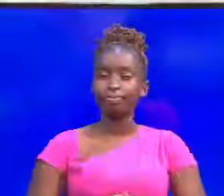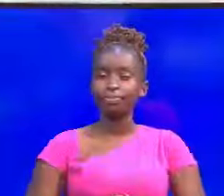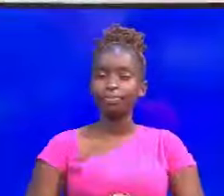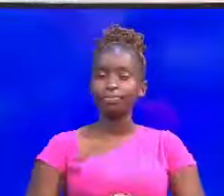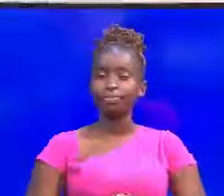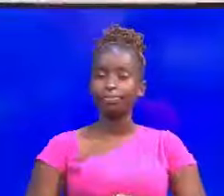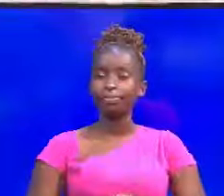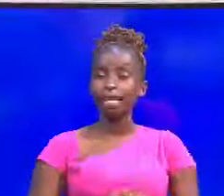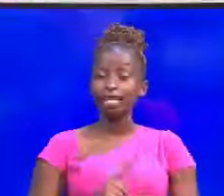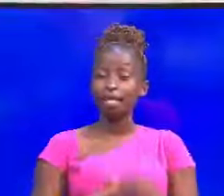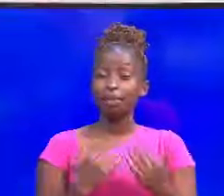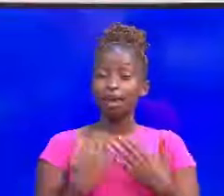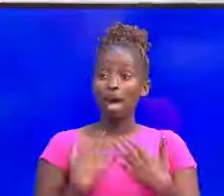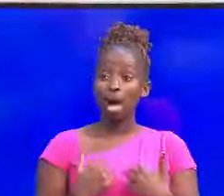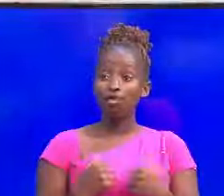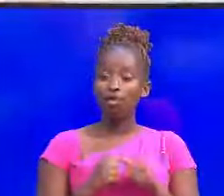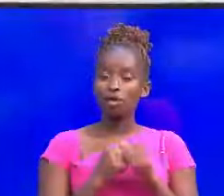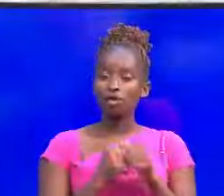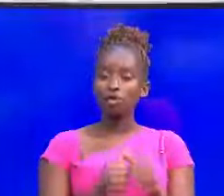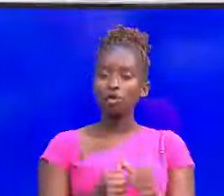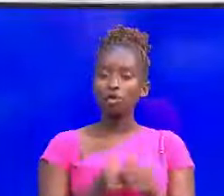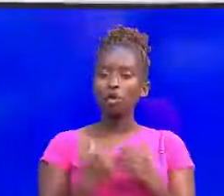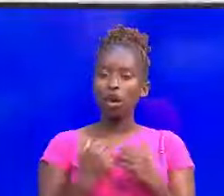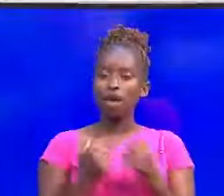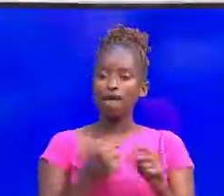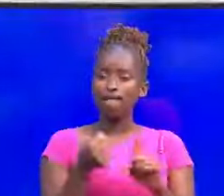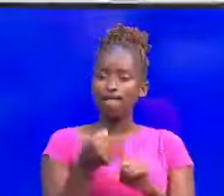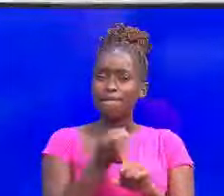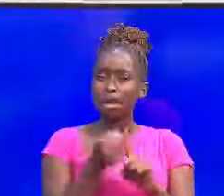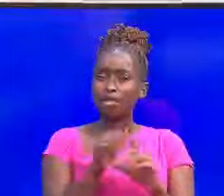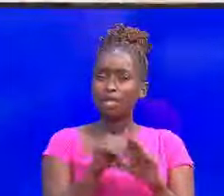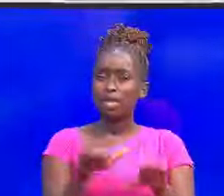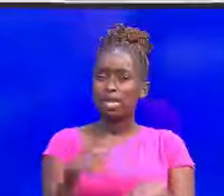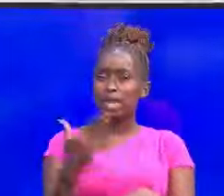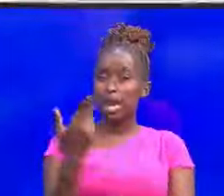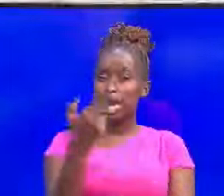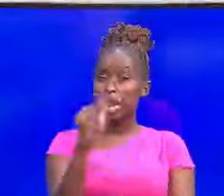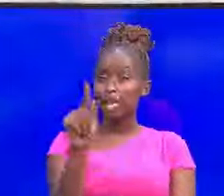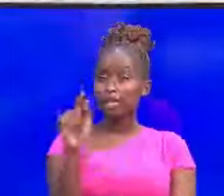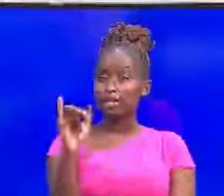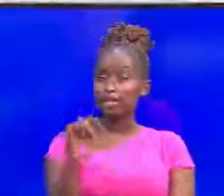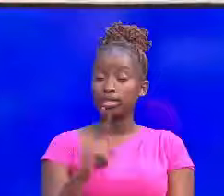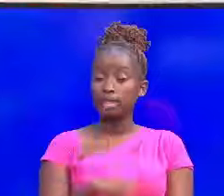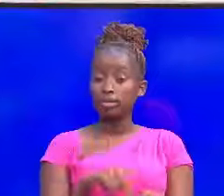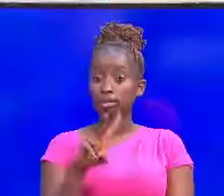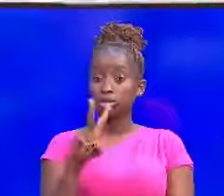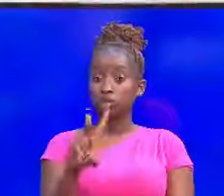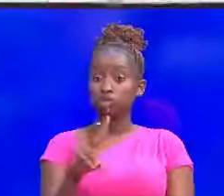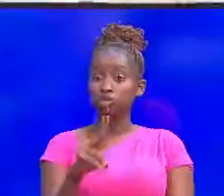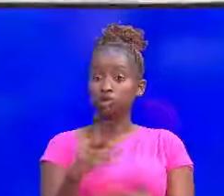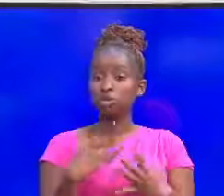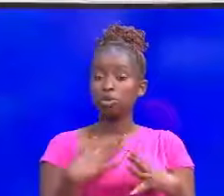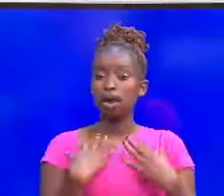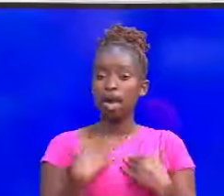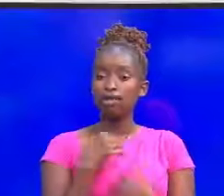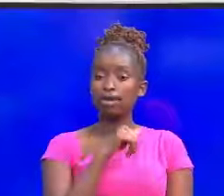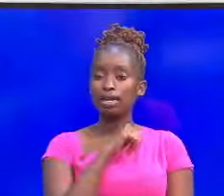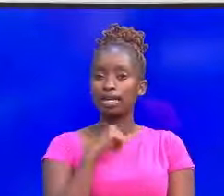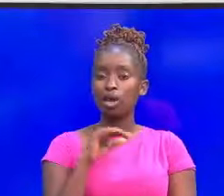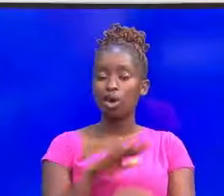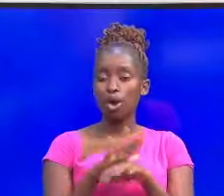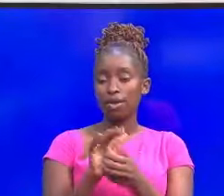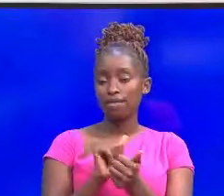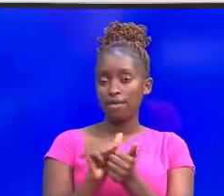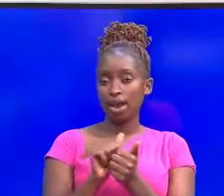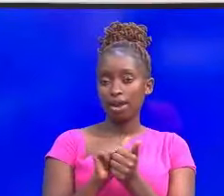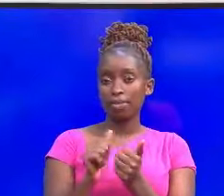Meanwhile, gang violence in Haiti is getting worse as three missionaries, including an American couple, were murdered Friday. The